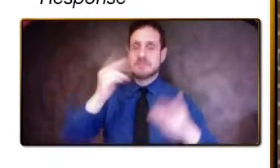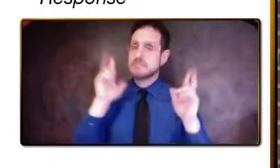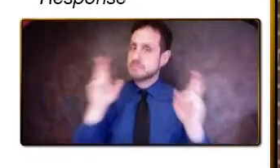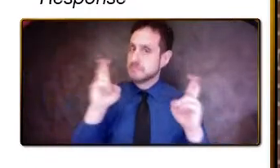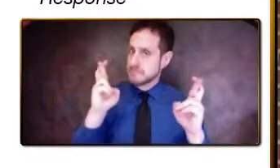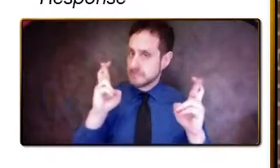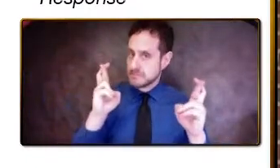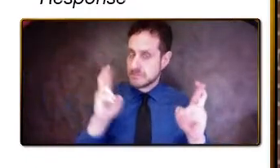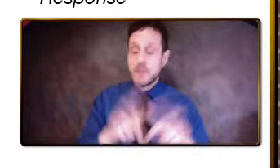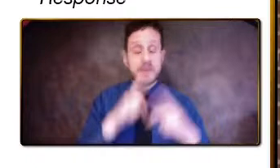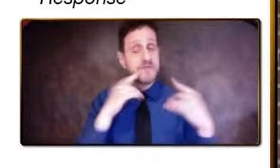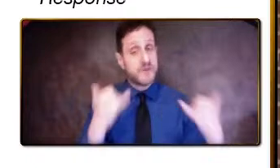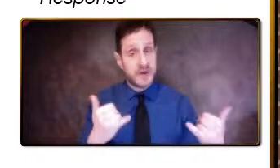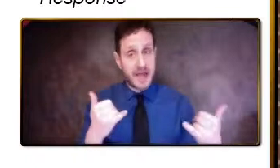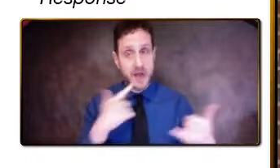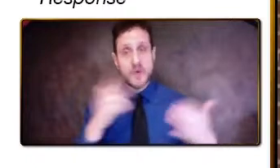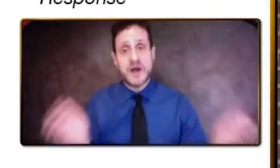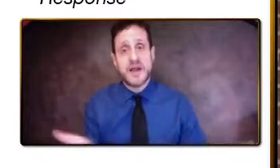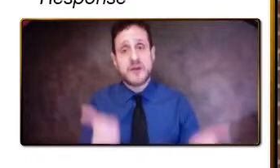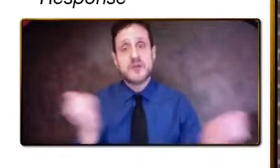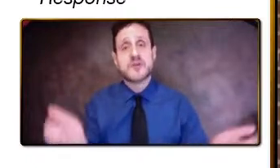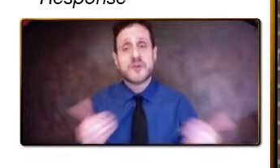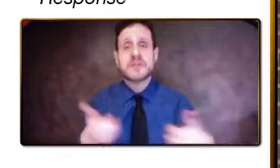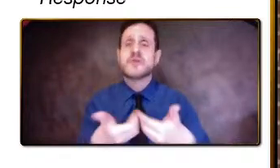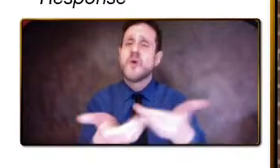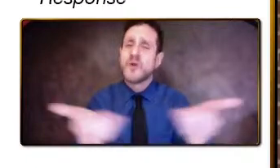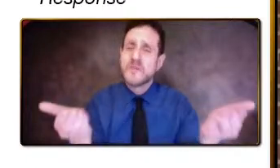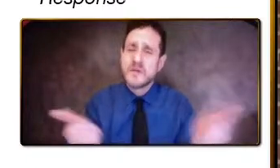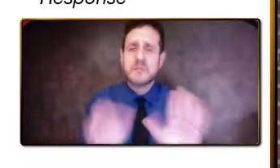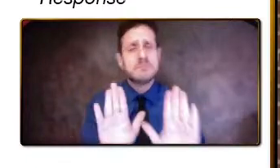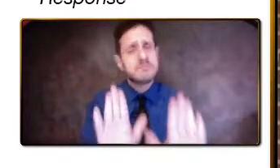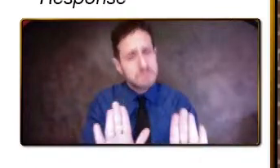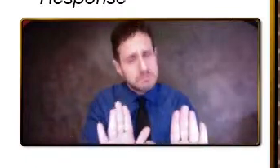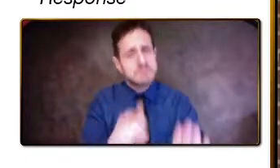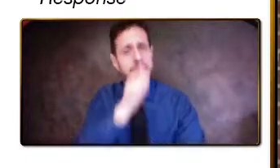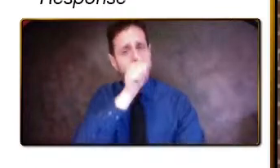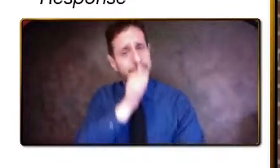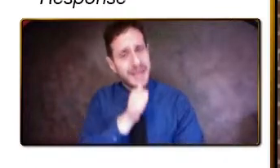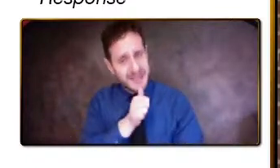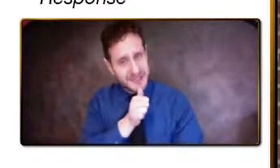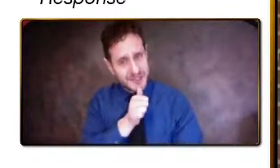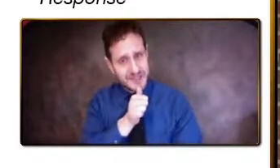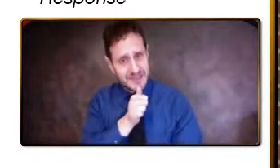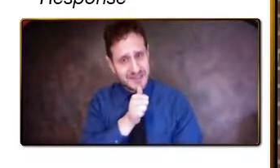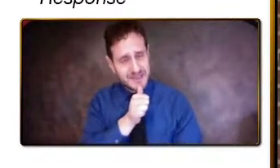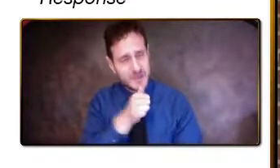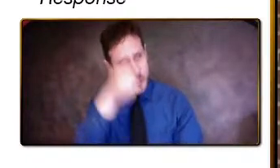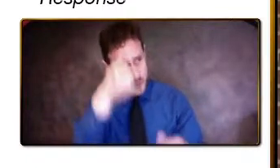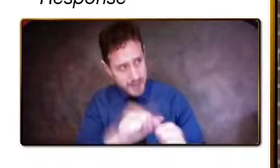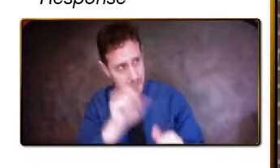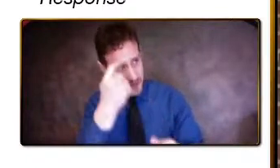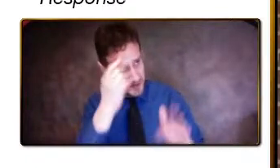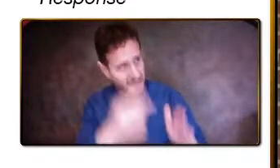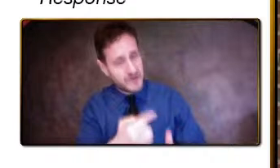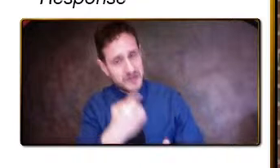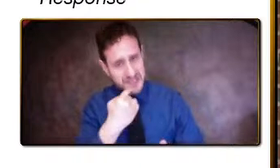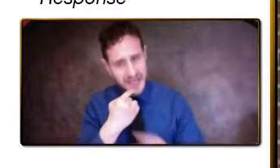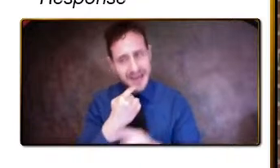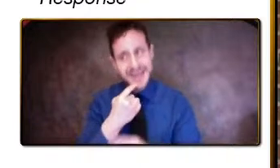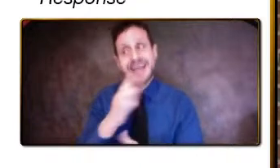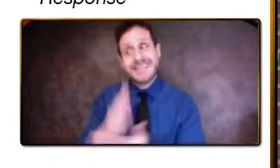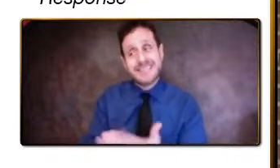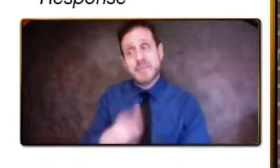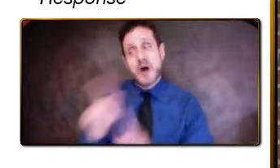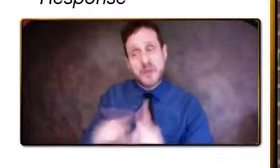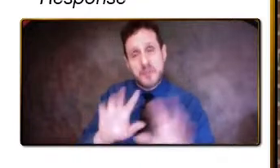meantime, I'm urging all people to be patient, as the governor has said, and to understand that there are others with similar